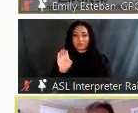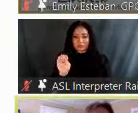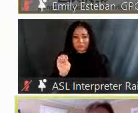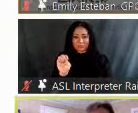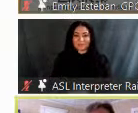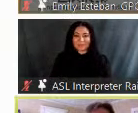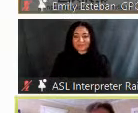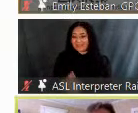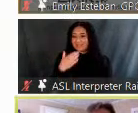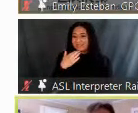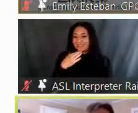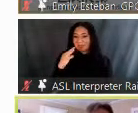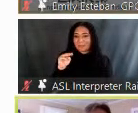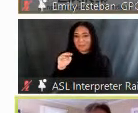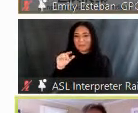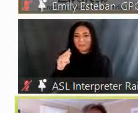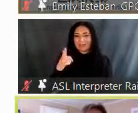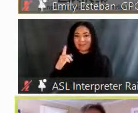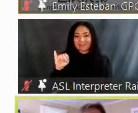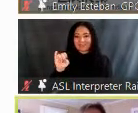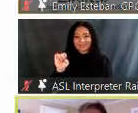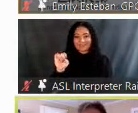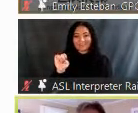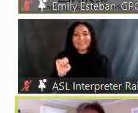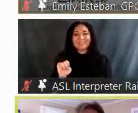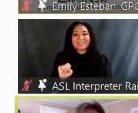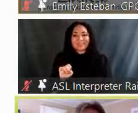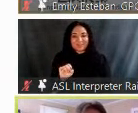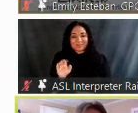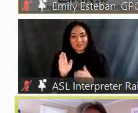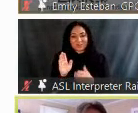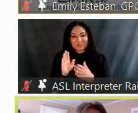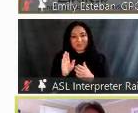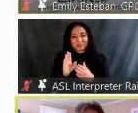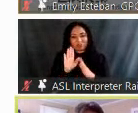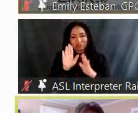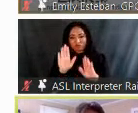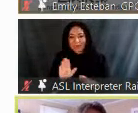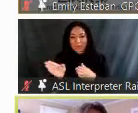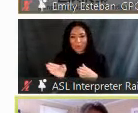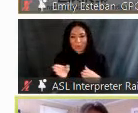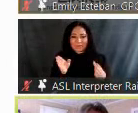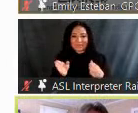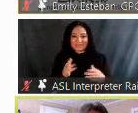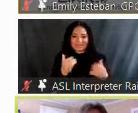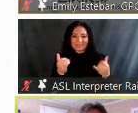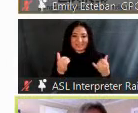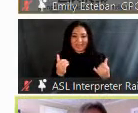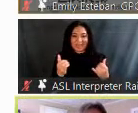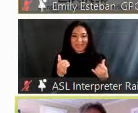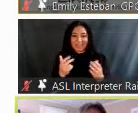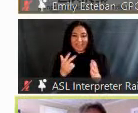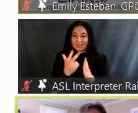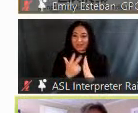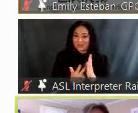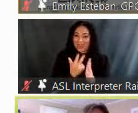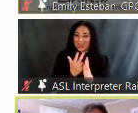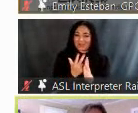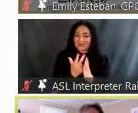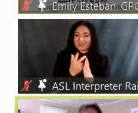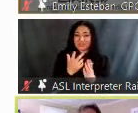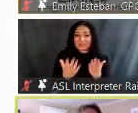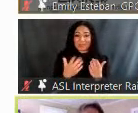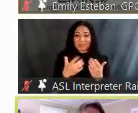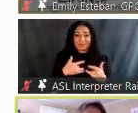Thanks, Maggie, and thanks to Maggie and Emily for all the fine organizing for today. 3 hours into the meeting, you may be itching